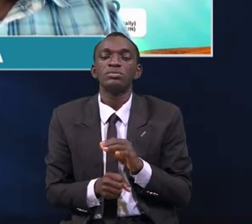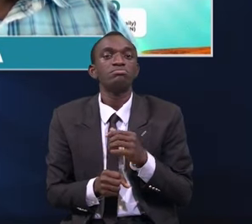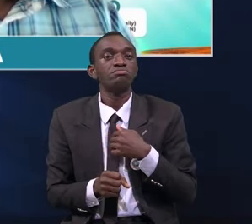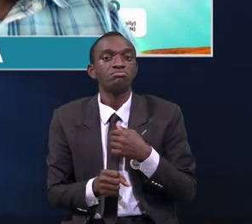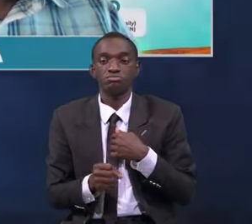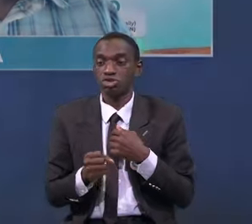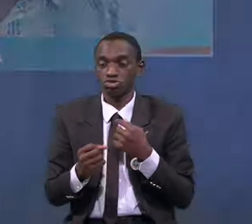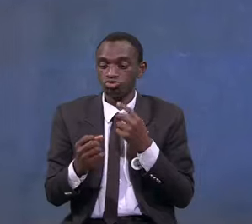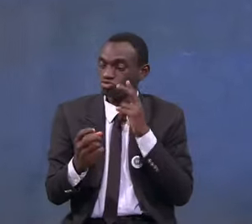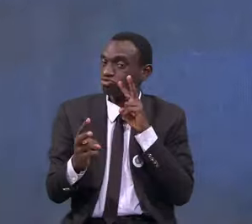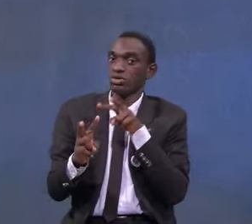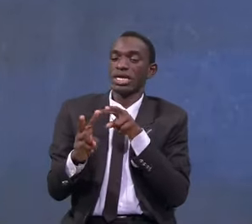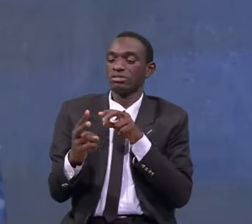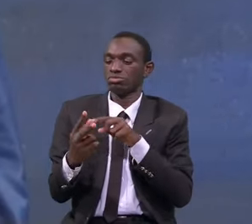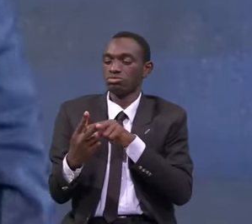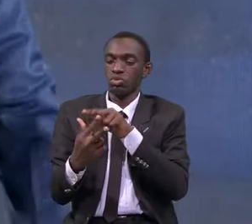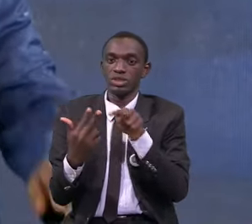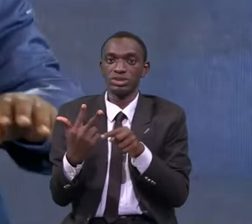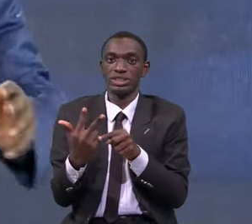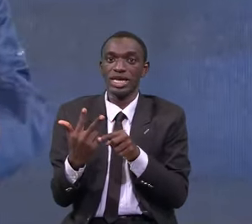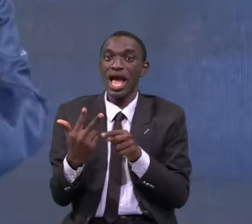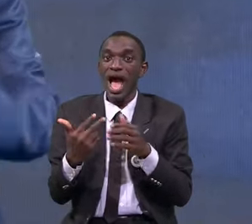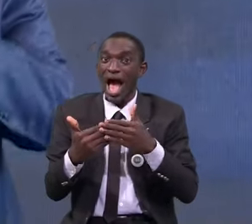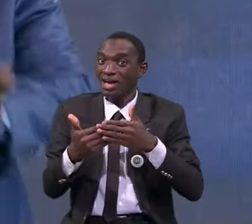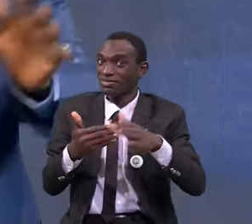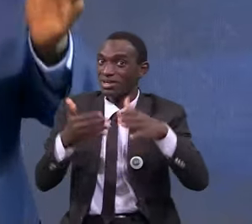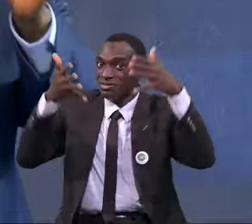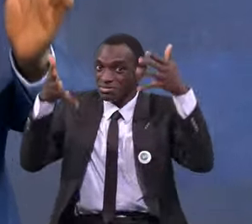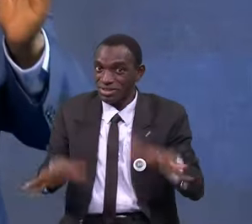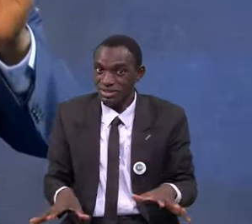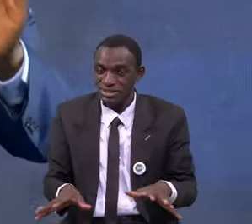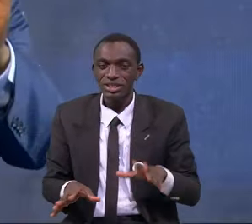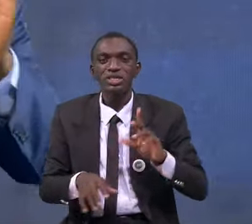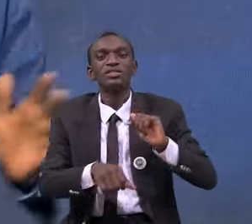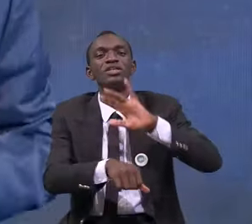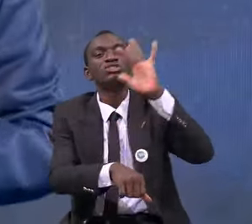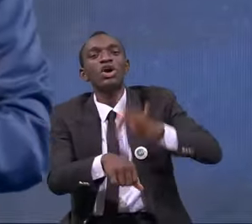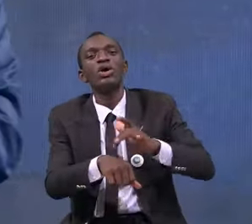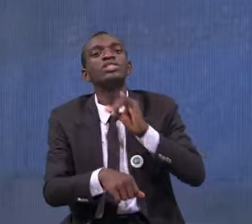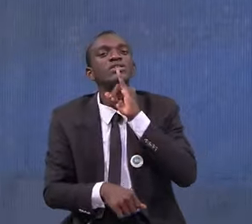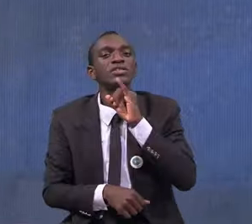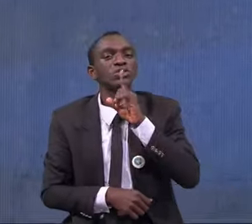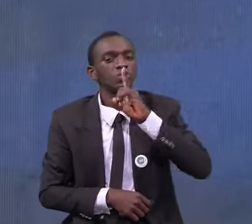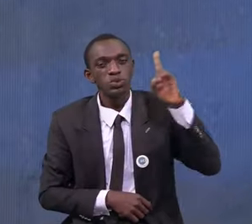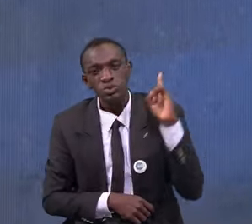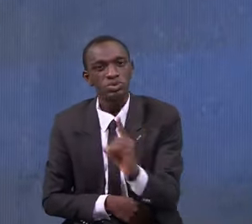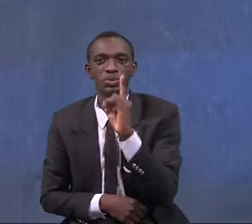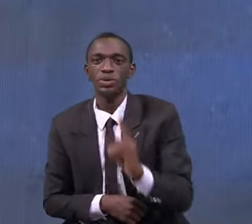1, 2, 3. After that, your touch is guaranteed.